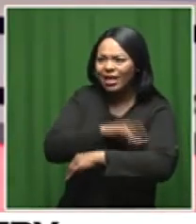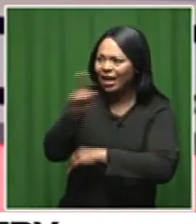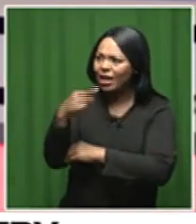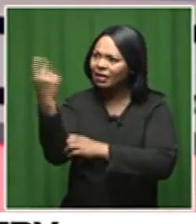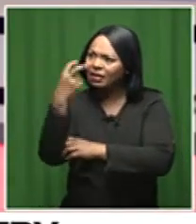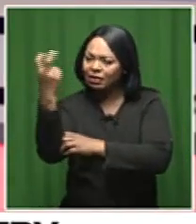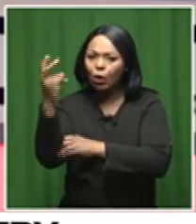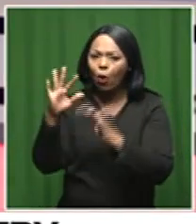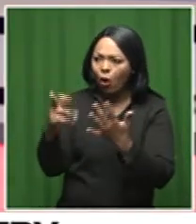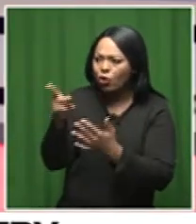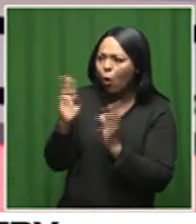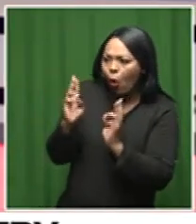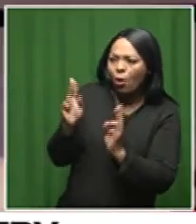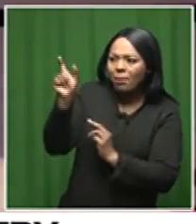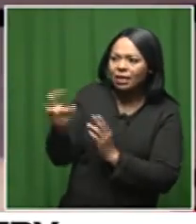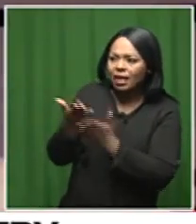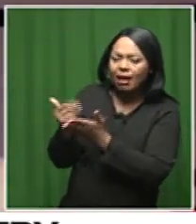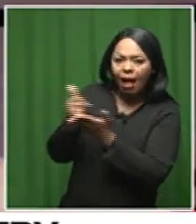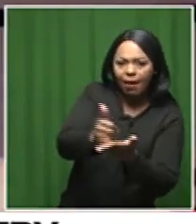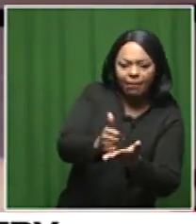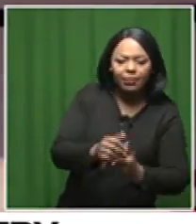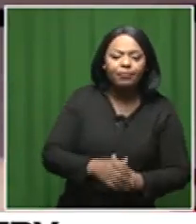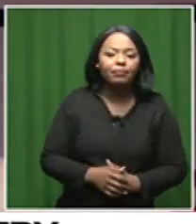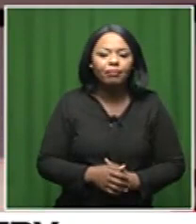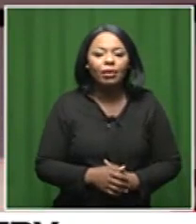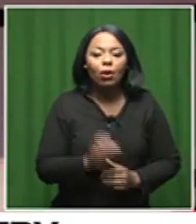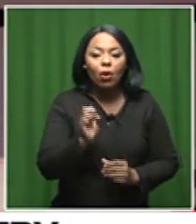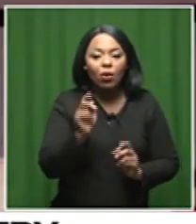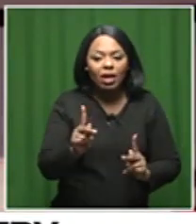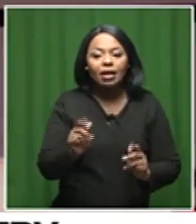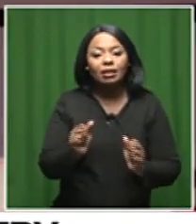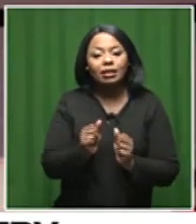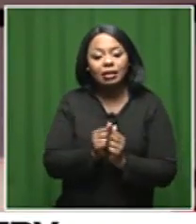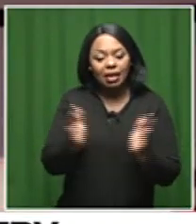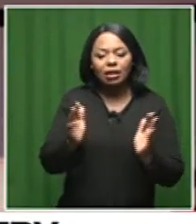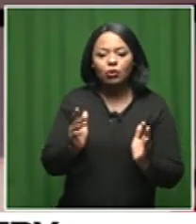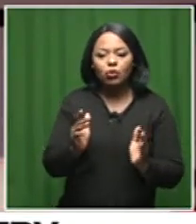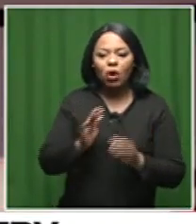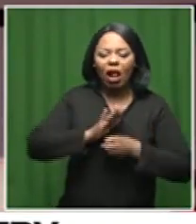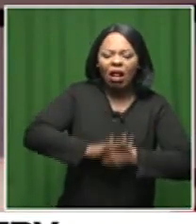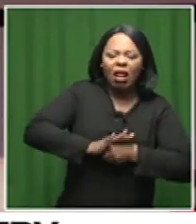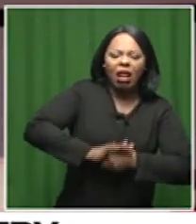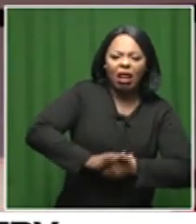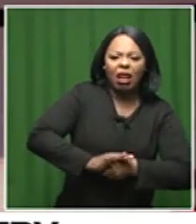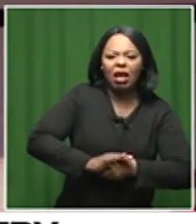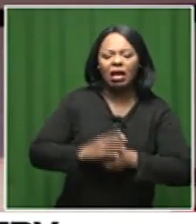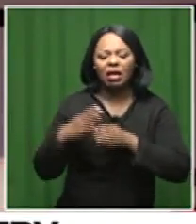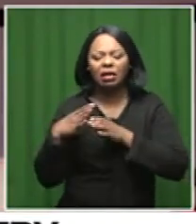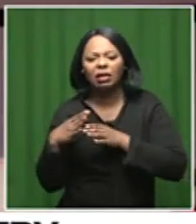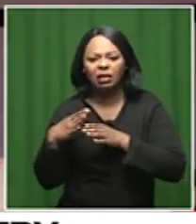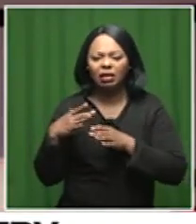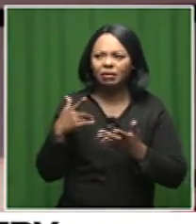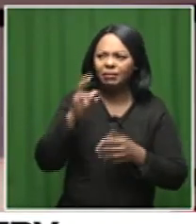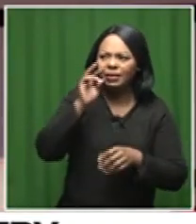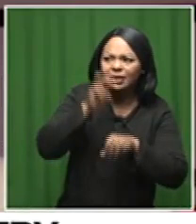and you were just hoping for someone to come and assist you? Again, like at the very beginning, it's very overwhelming, and you kind of like feel the responsibility. Do I now need to